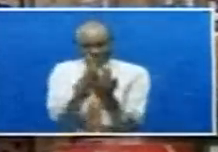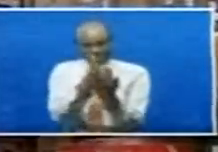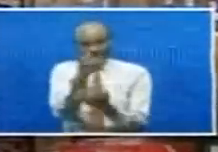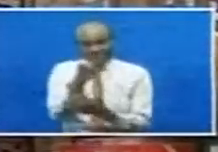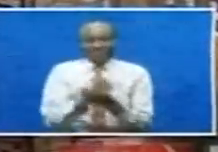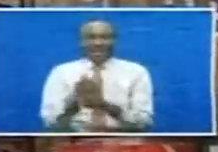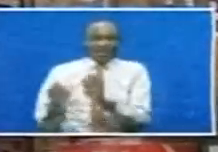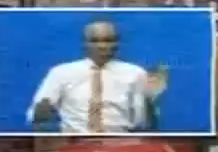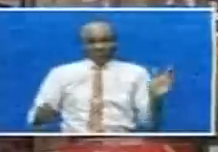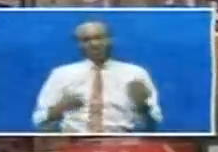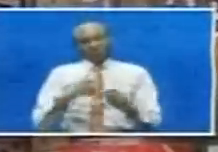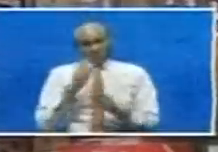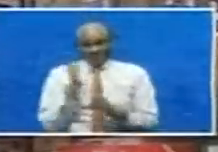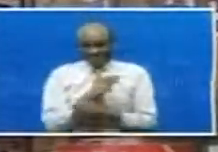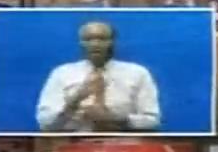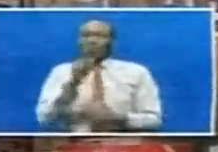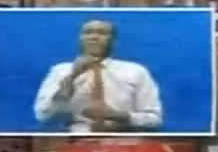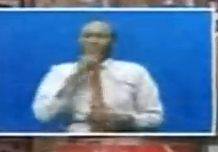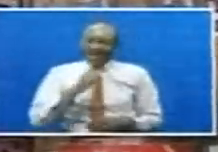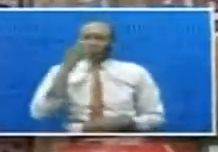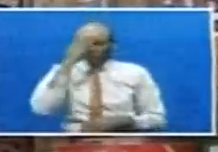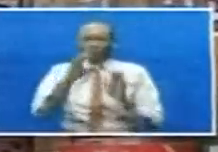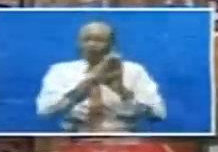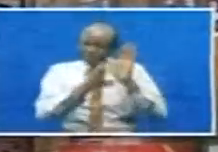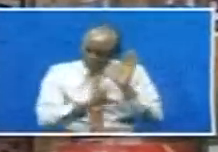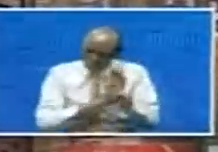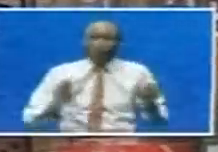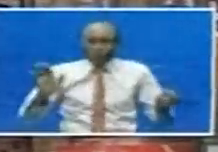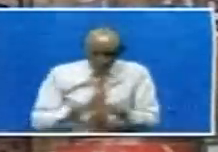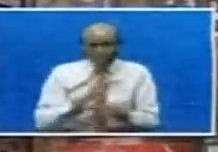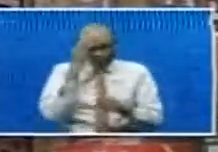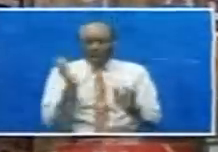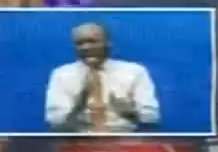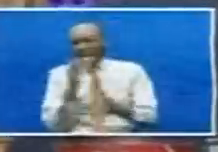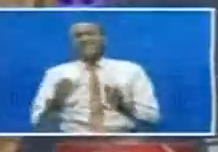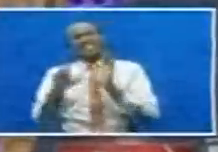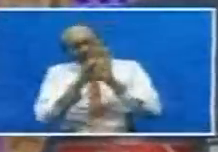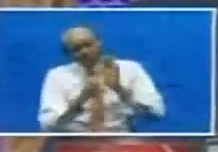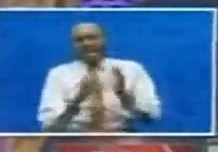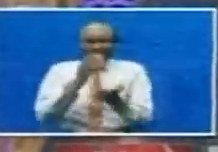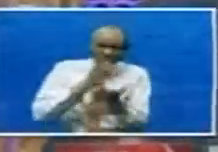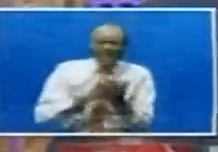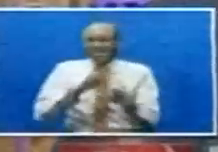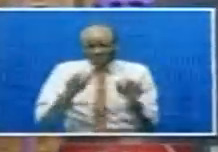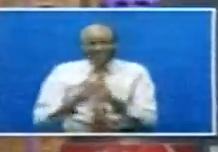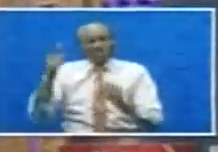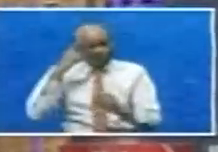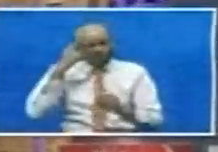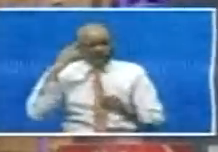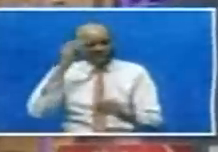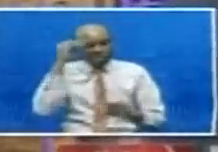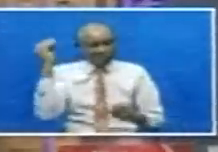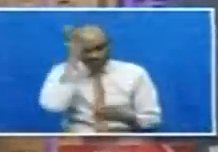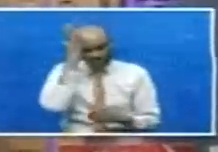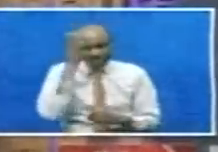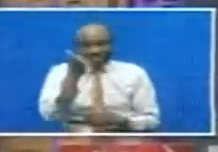far end, man knows the Constitution back to front to back. He can quote chapters, articles, verses, you name it. Karanja